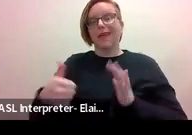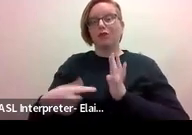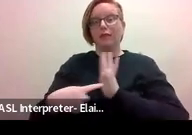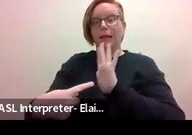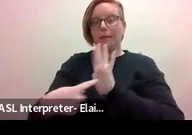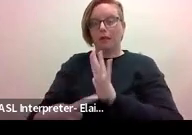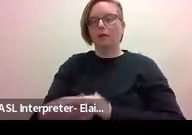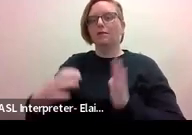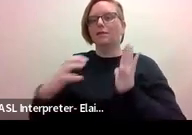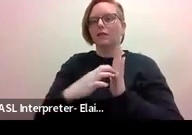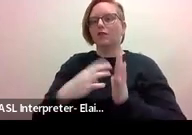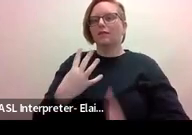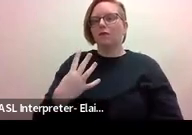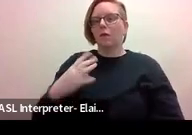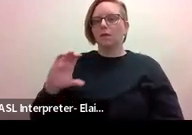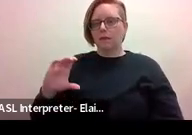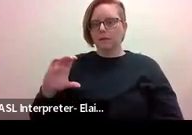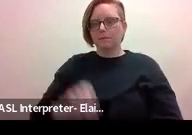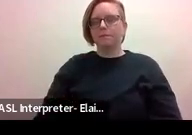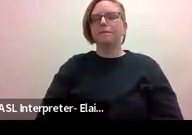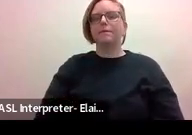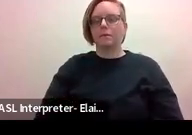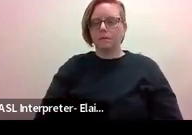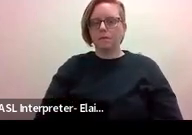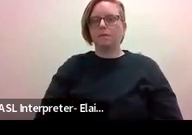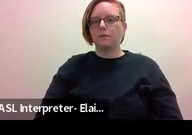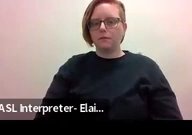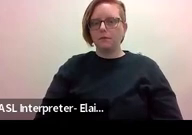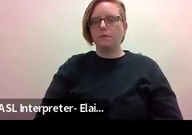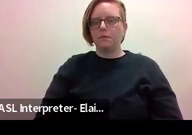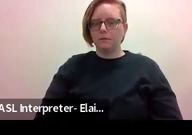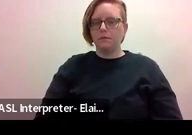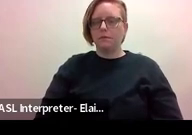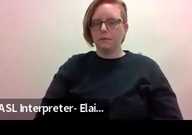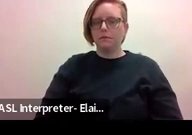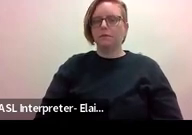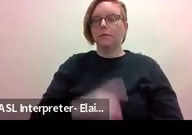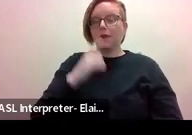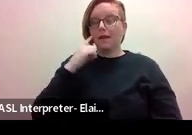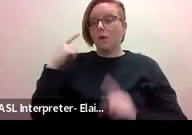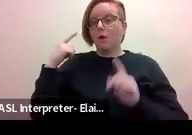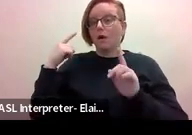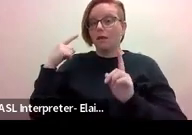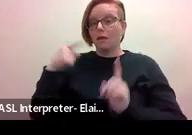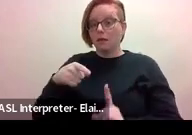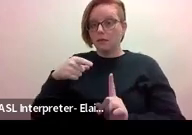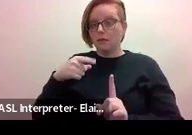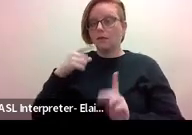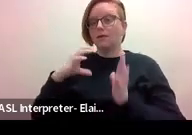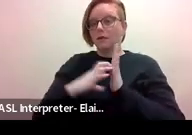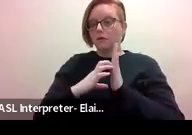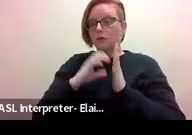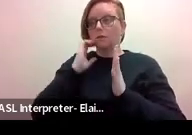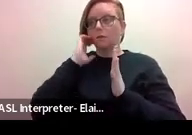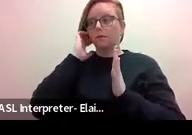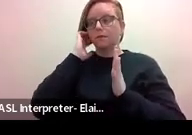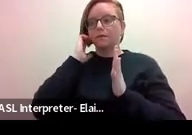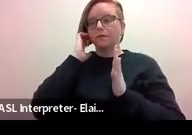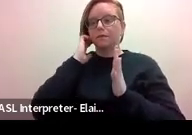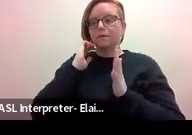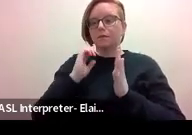so we've got section 4C. So in this section 4C, which is the